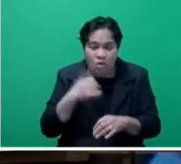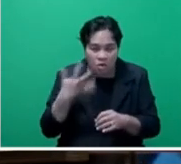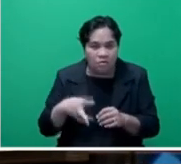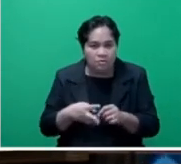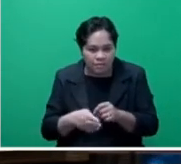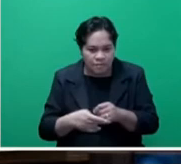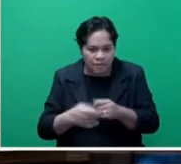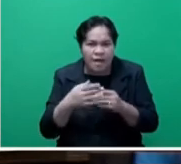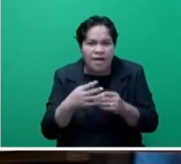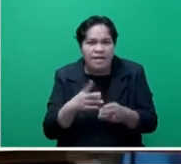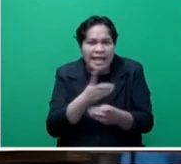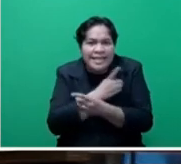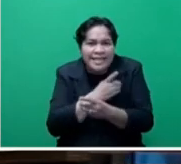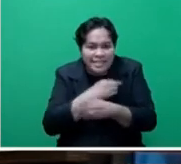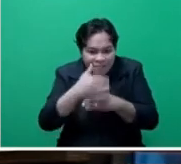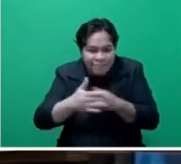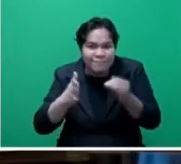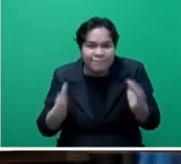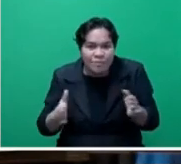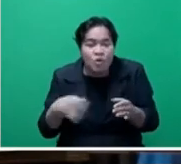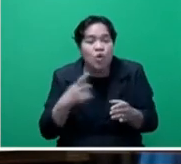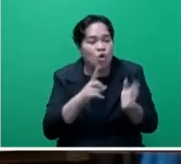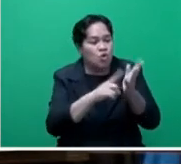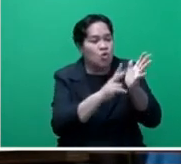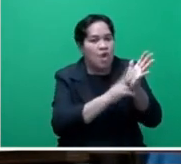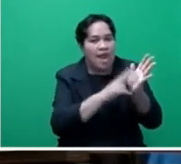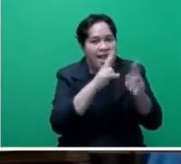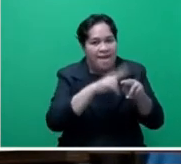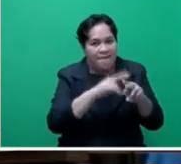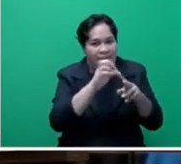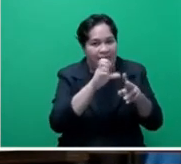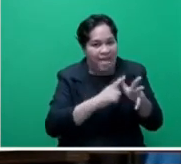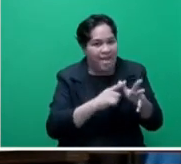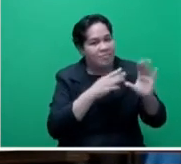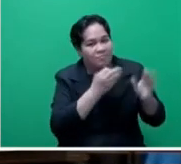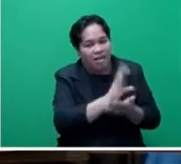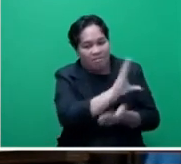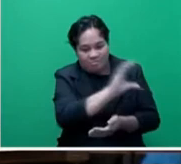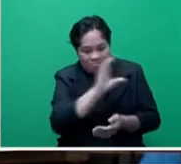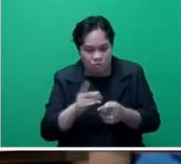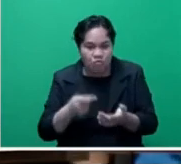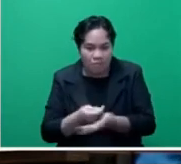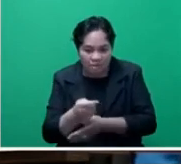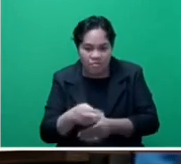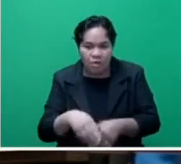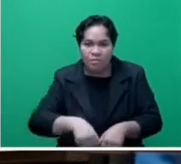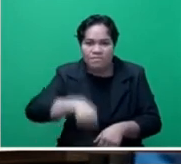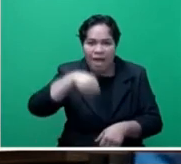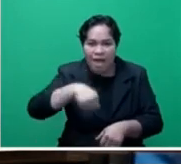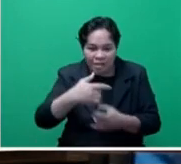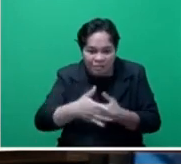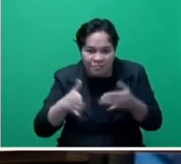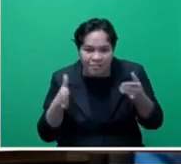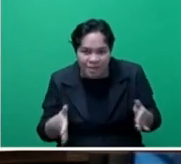on this day, which was funded by UNFPA. Mr. Speaker, sir, as the partnership grows in